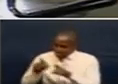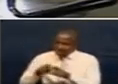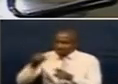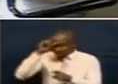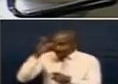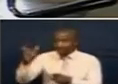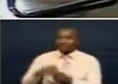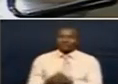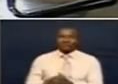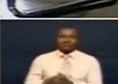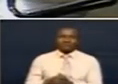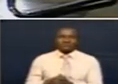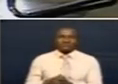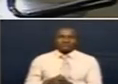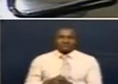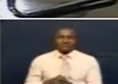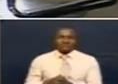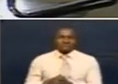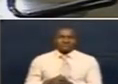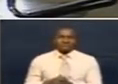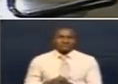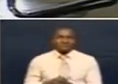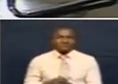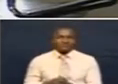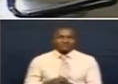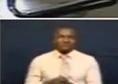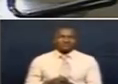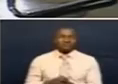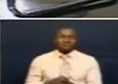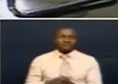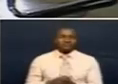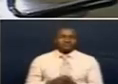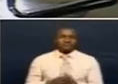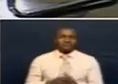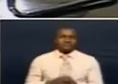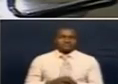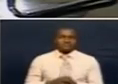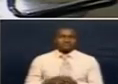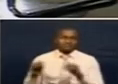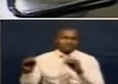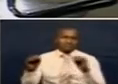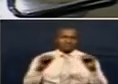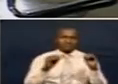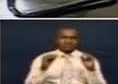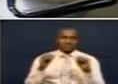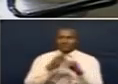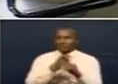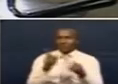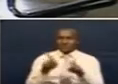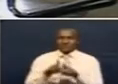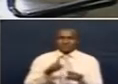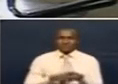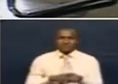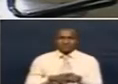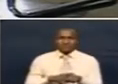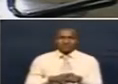You were there as a minister. It's not favors. No, you've just it's said favors. It's your constitutional right. Okay, Jamal. In Uganda, we are building from a training college, Kenya Medical Training